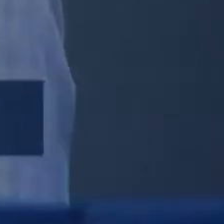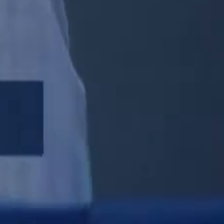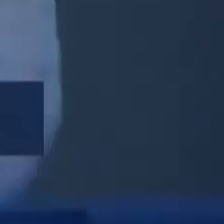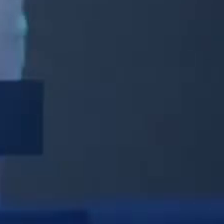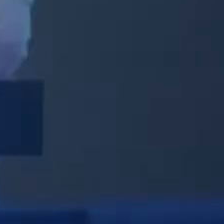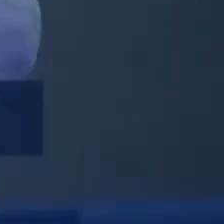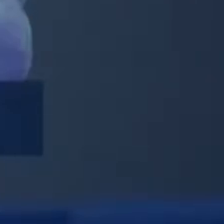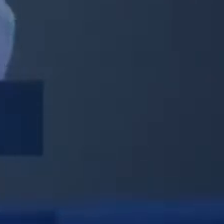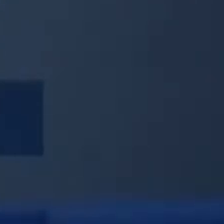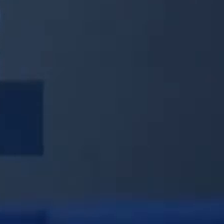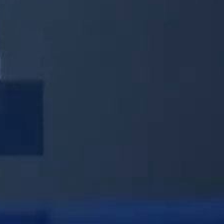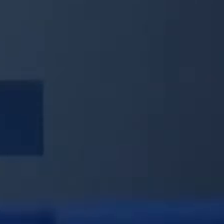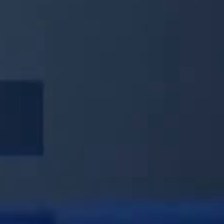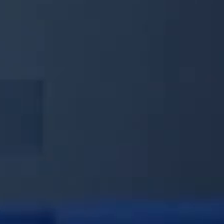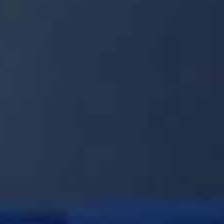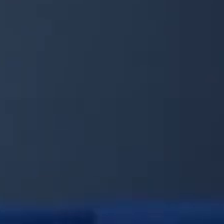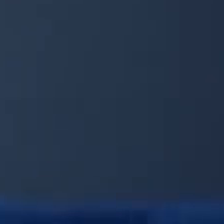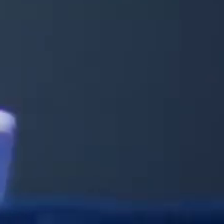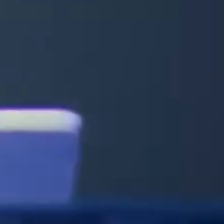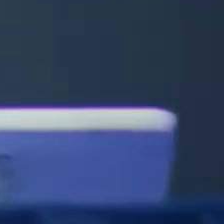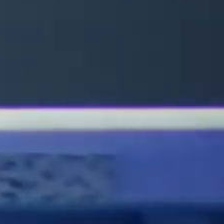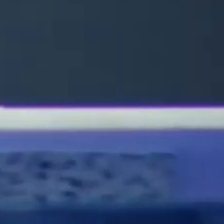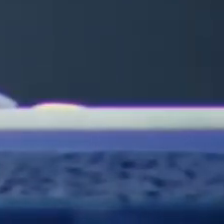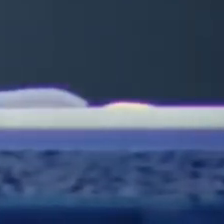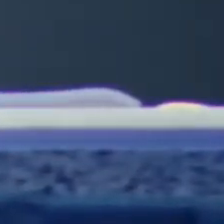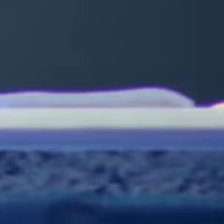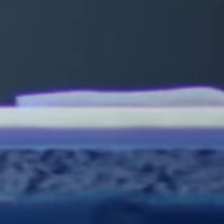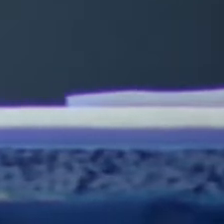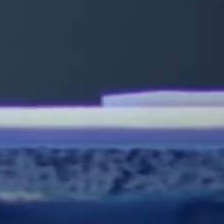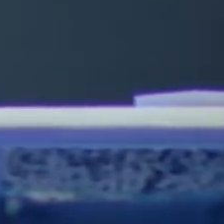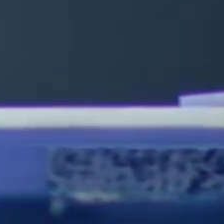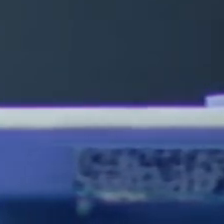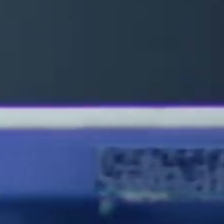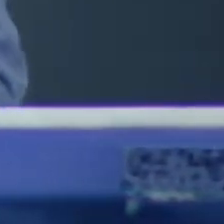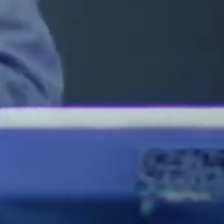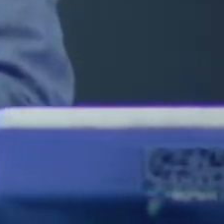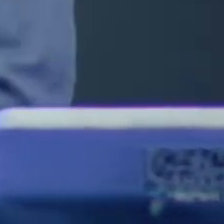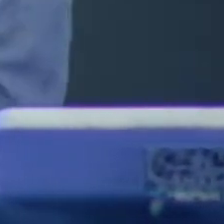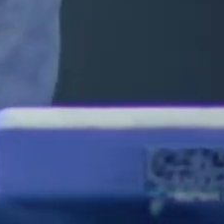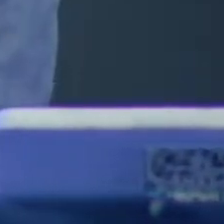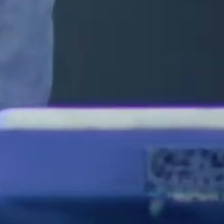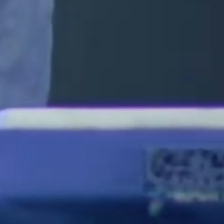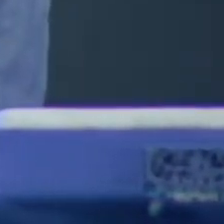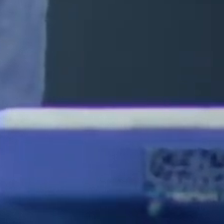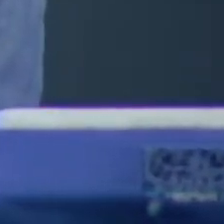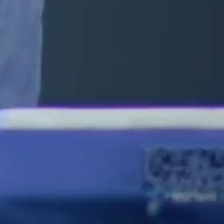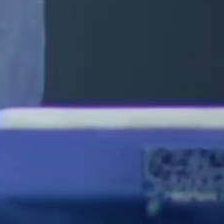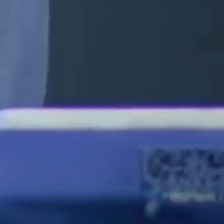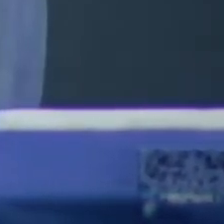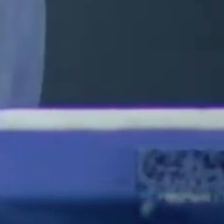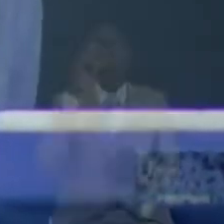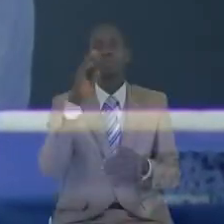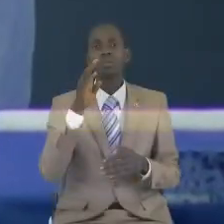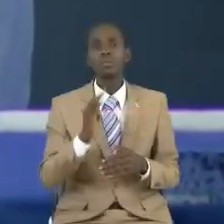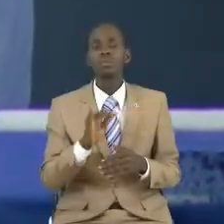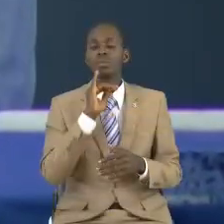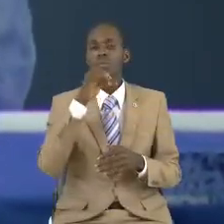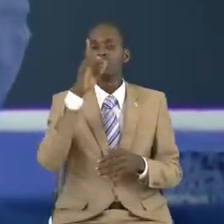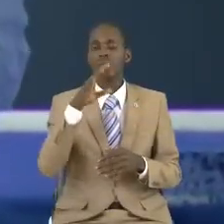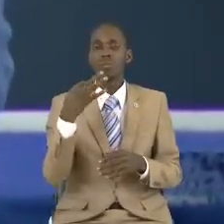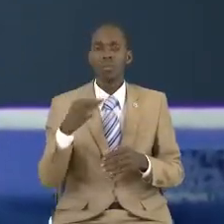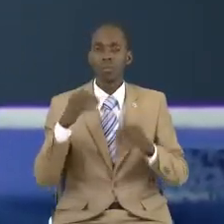image you understand even from that before we read on that god a god of power a god of